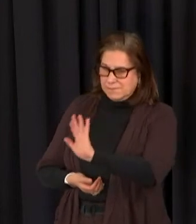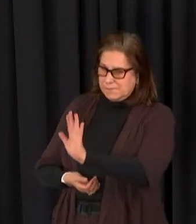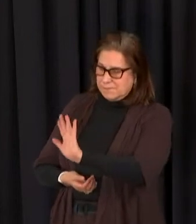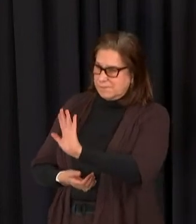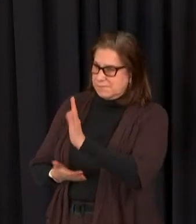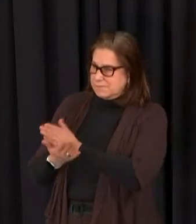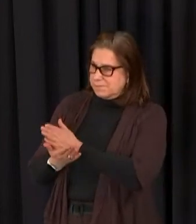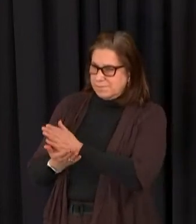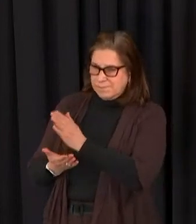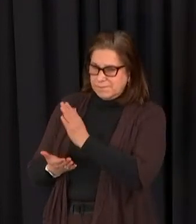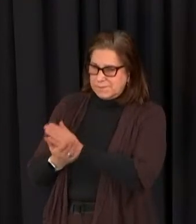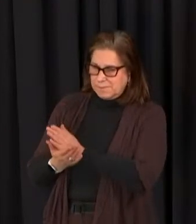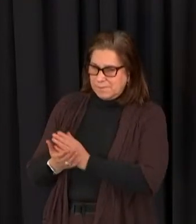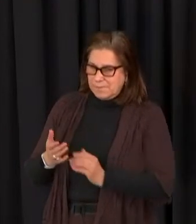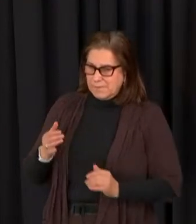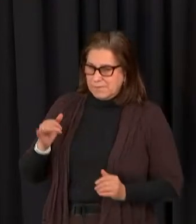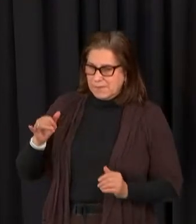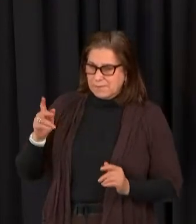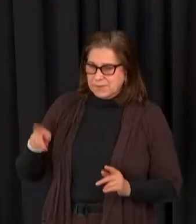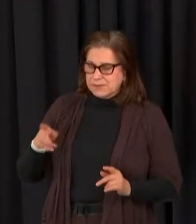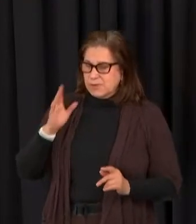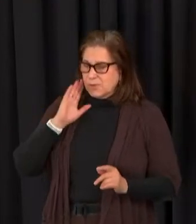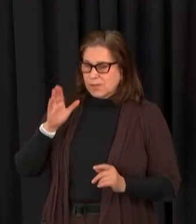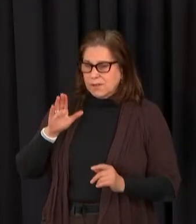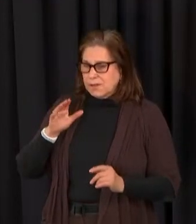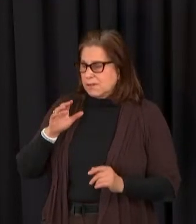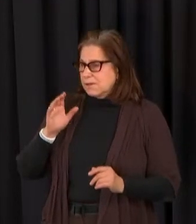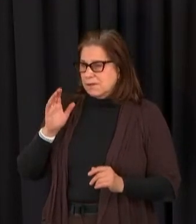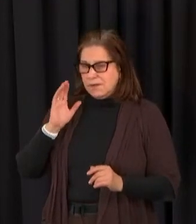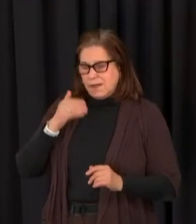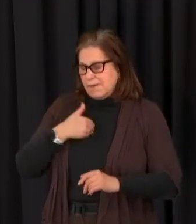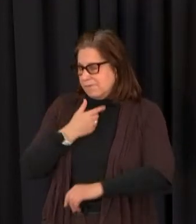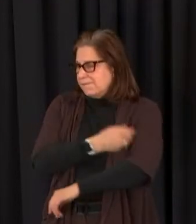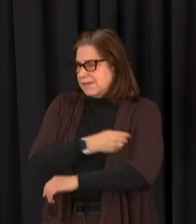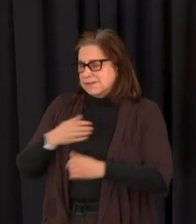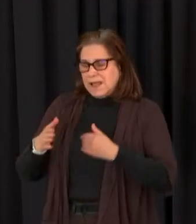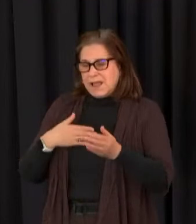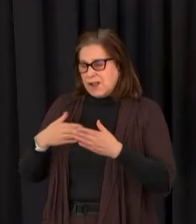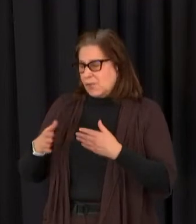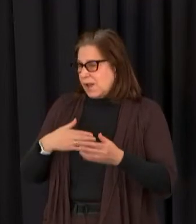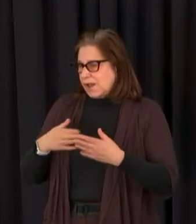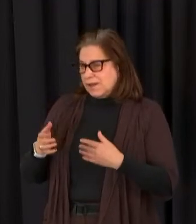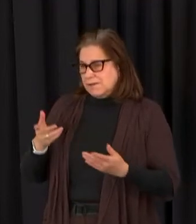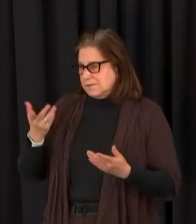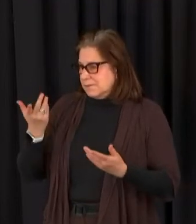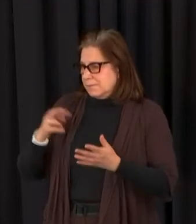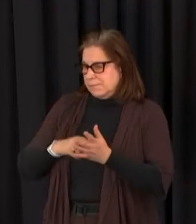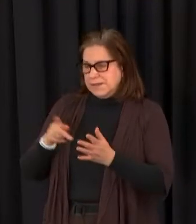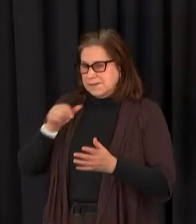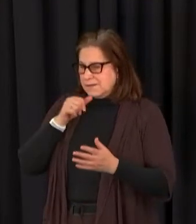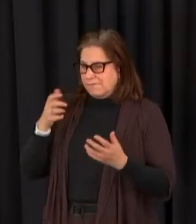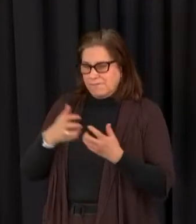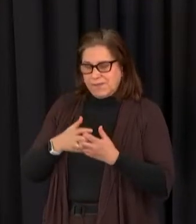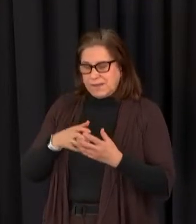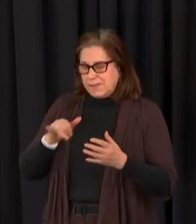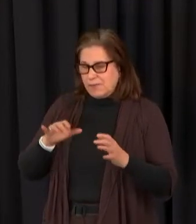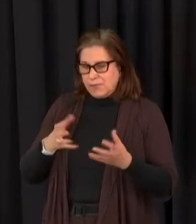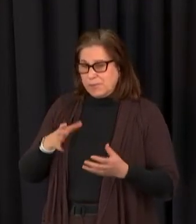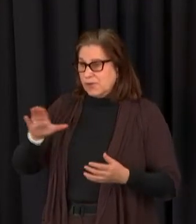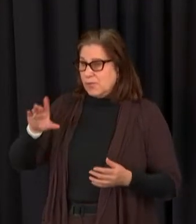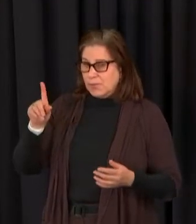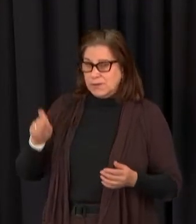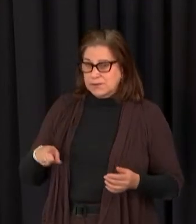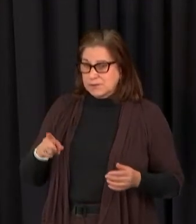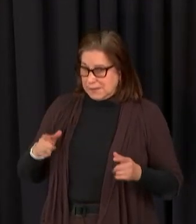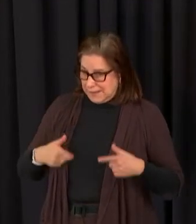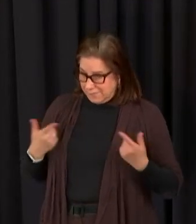is still not going to necessarily have a vaccine after they pre-register. So if your question is, if a